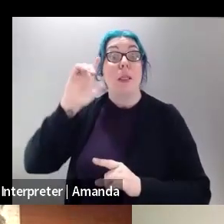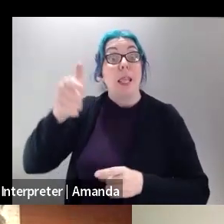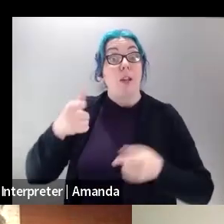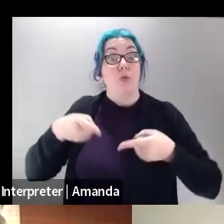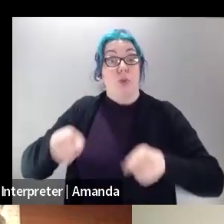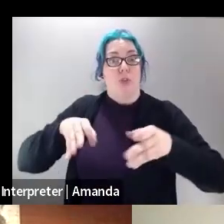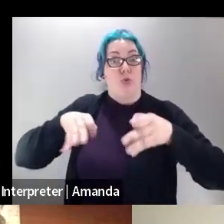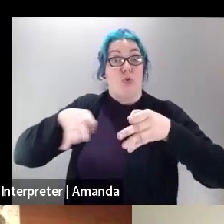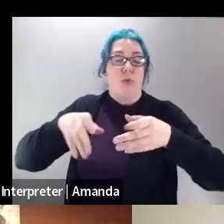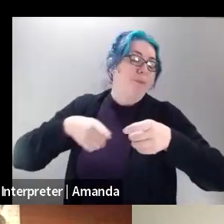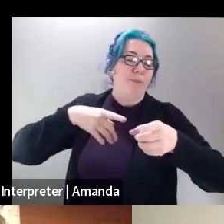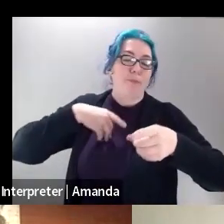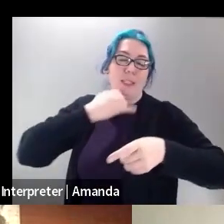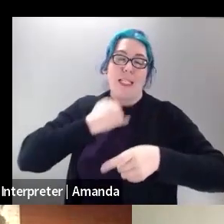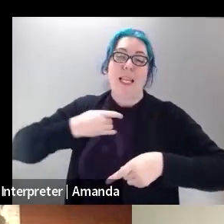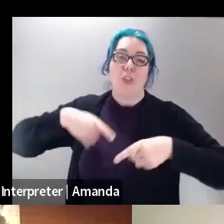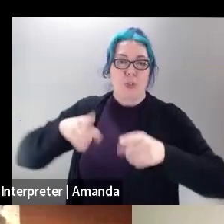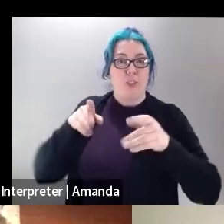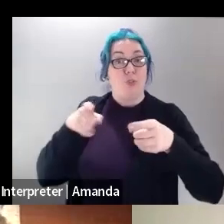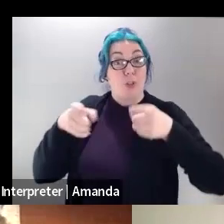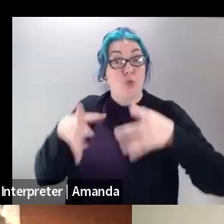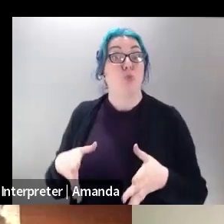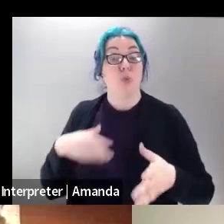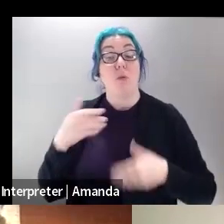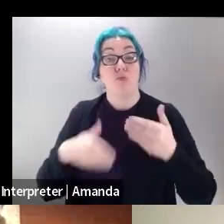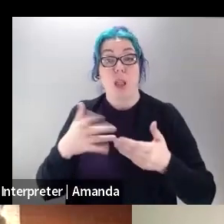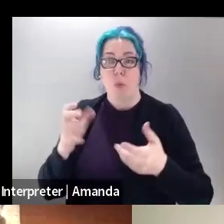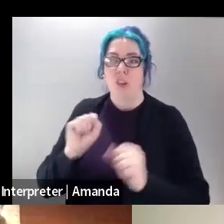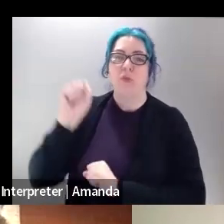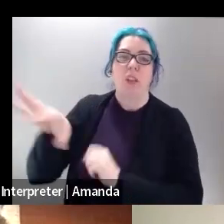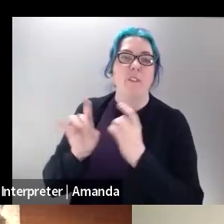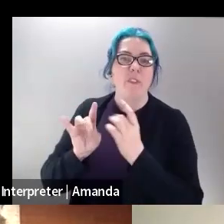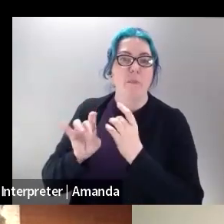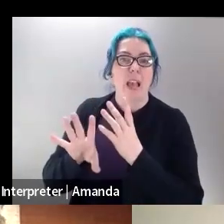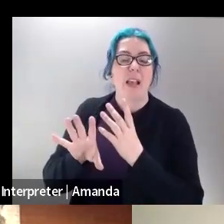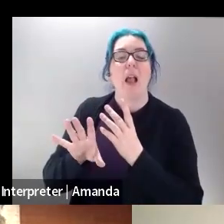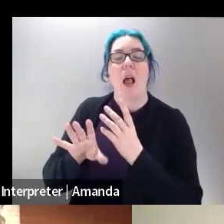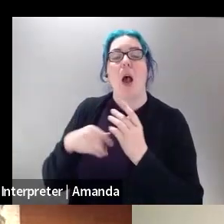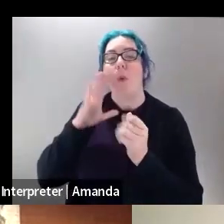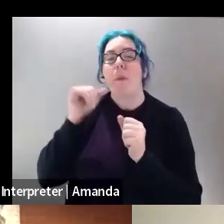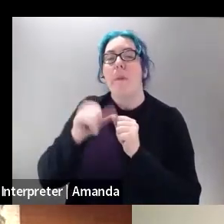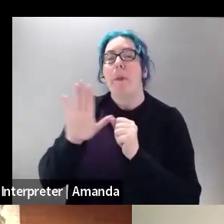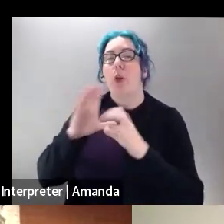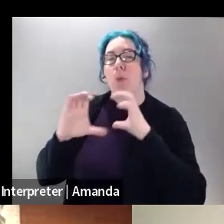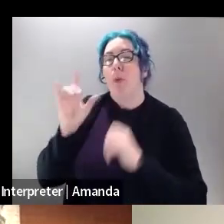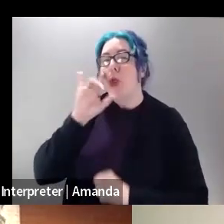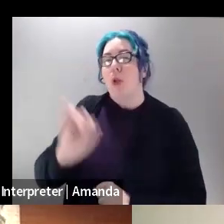I give notes, but I also, knowing if I am getting to know your quirks and your idiosyncrasies, then I also am getting to know, again, if you have